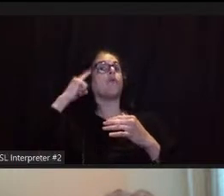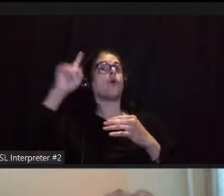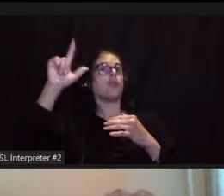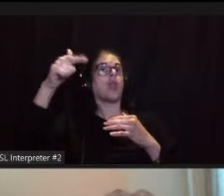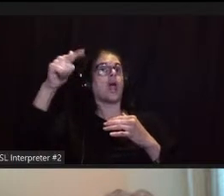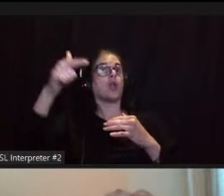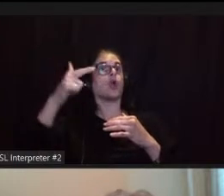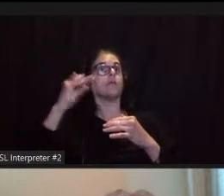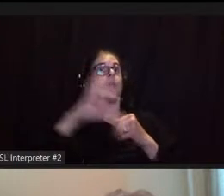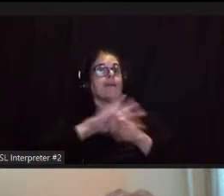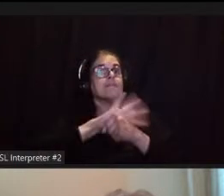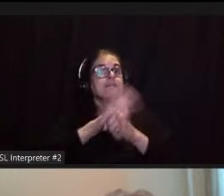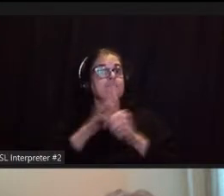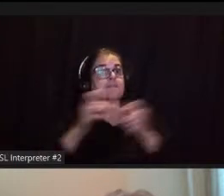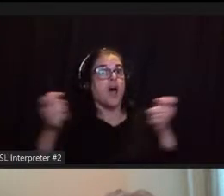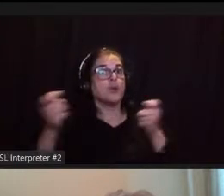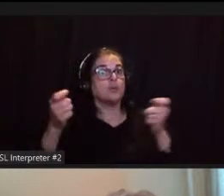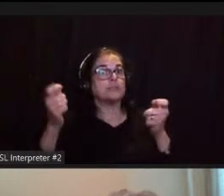Thank you.